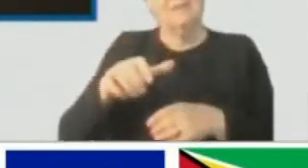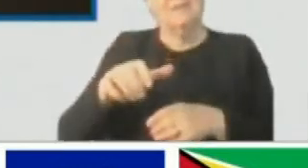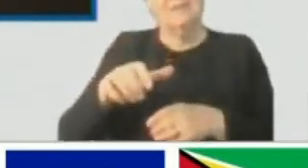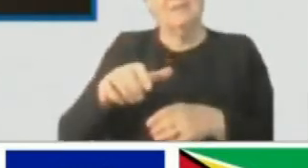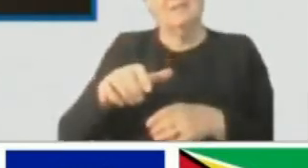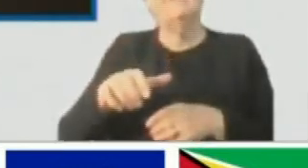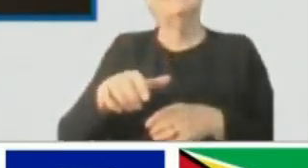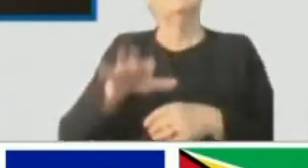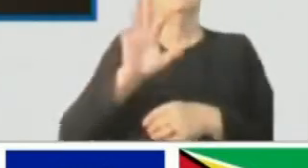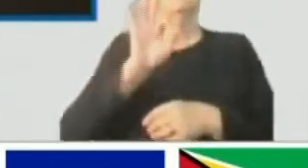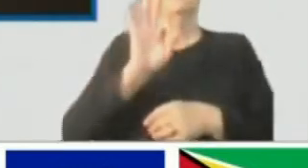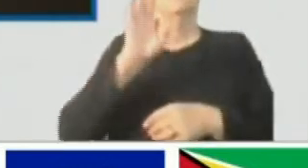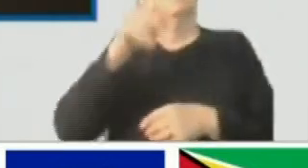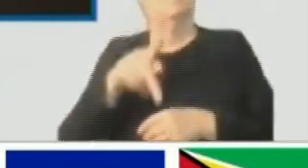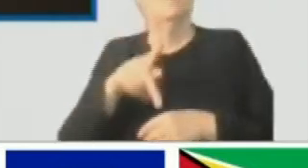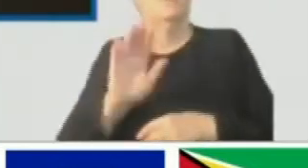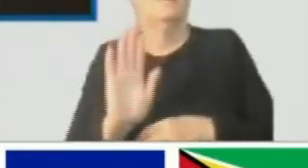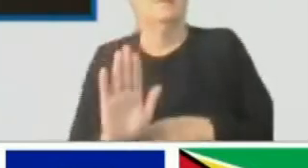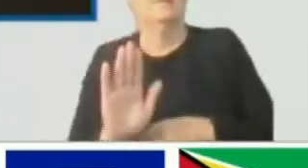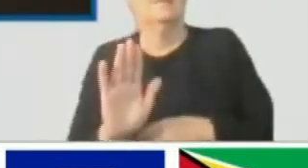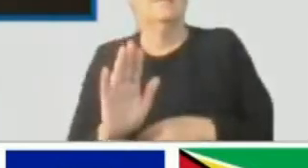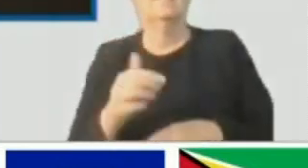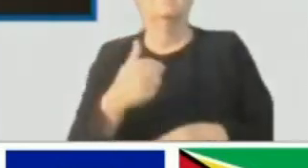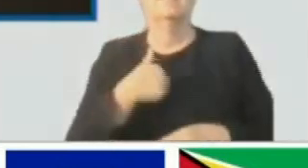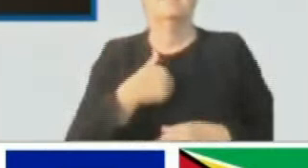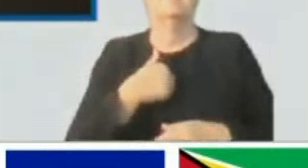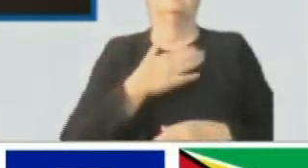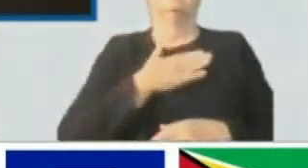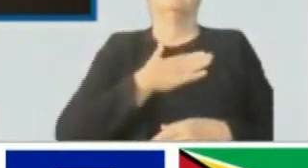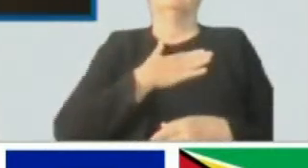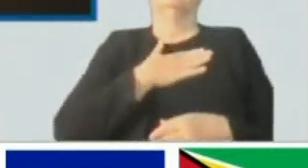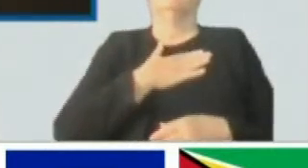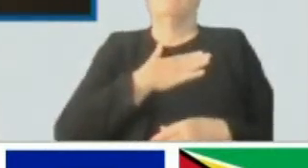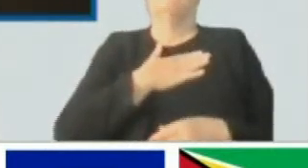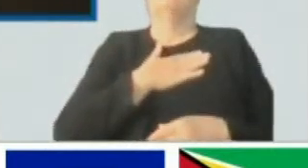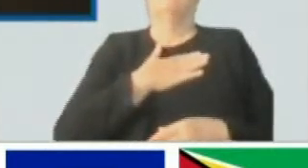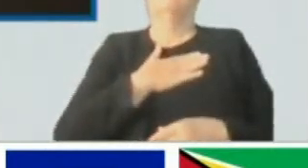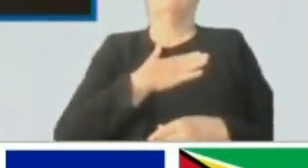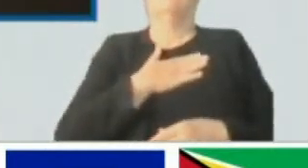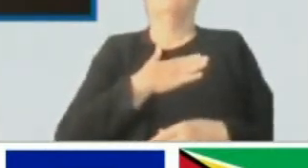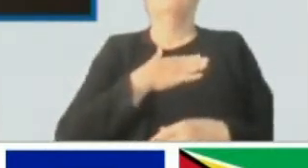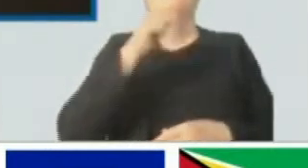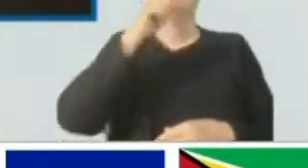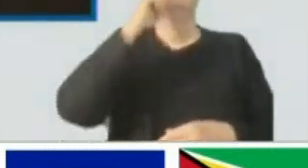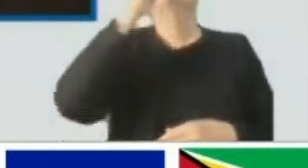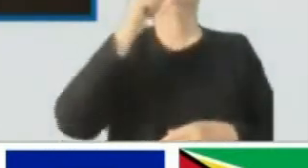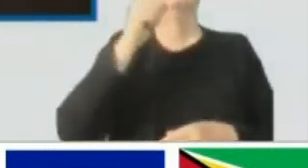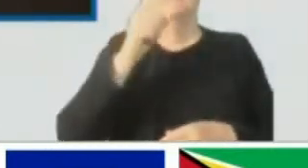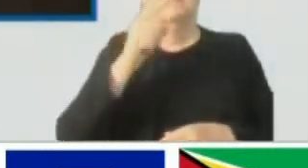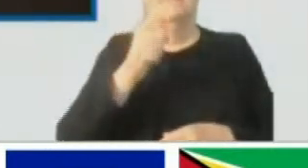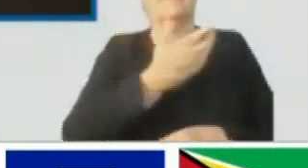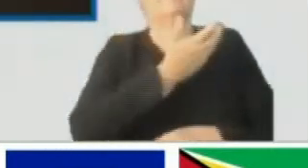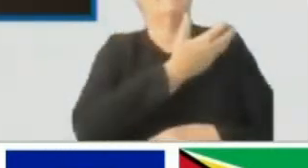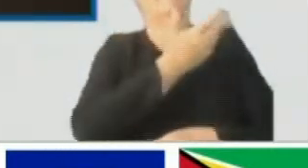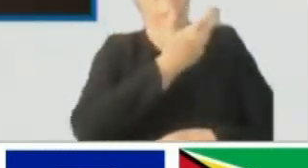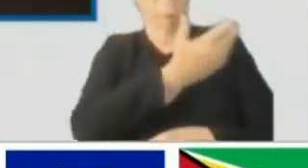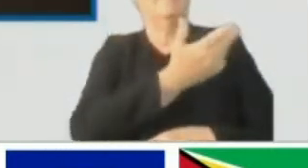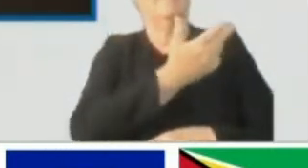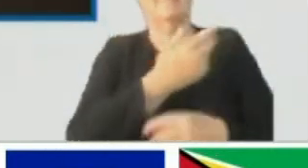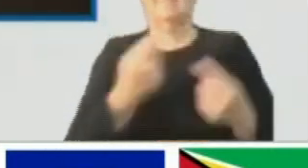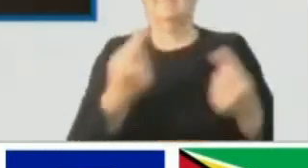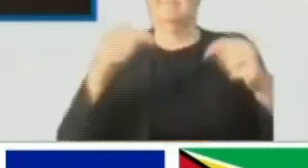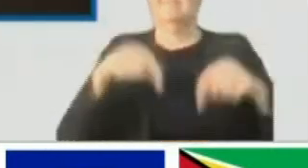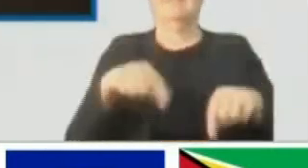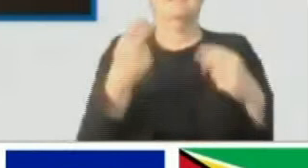honor, and it marks an important acknowledgement of the role, the